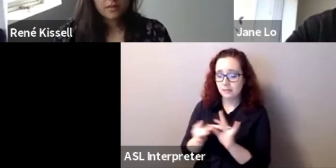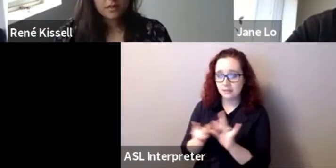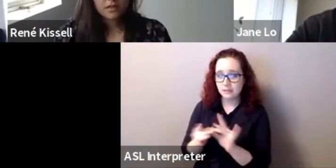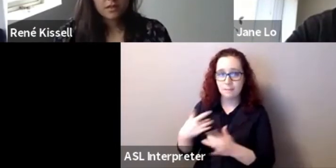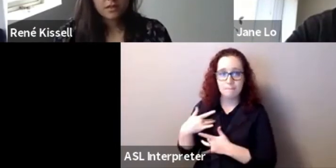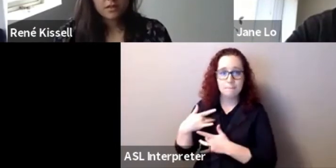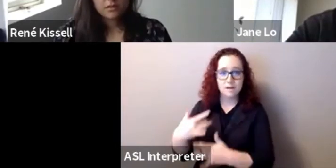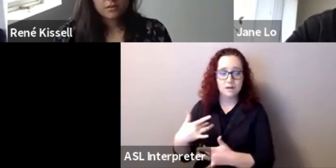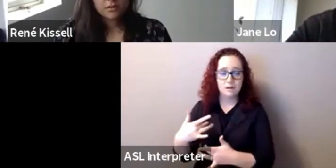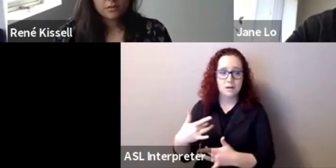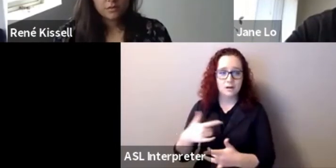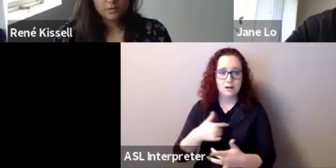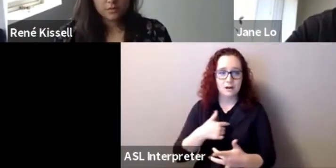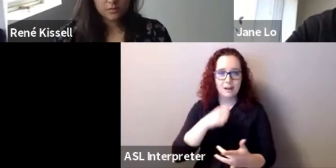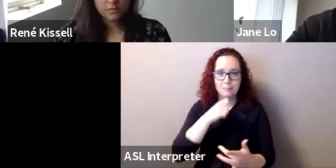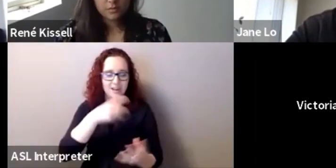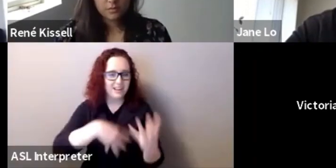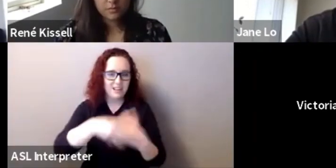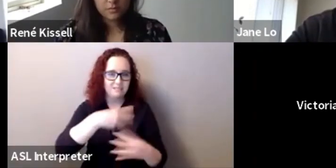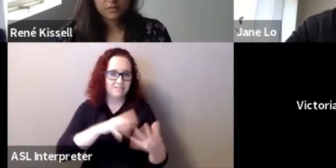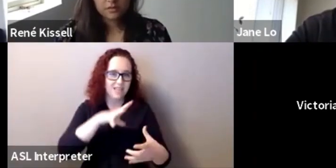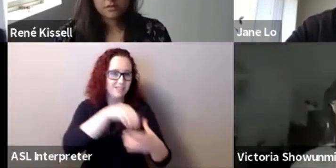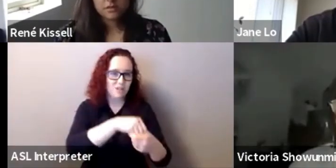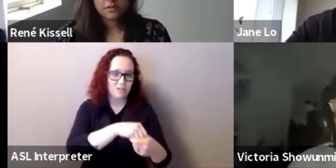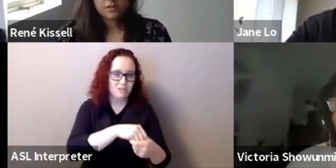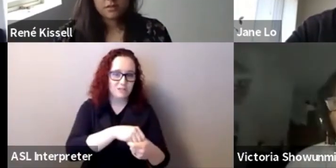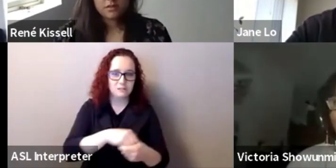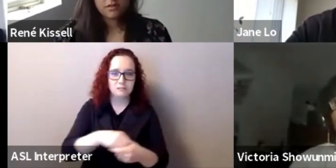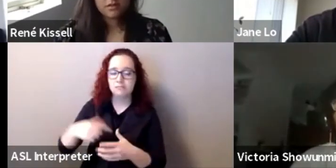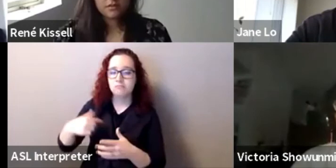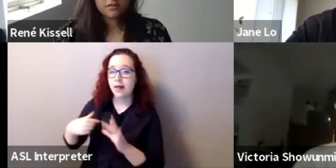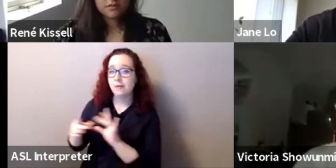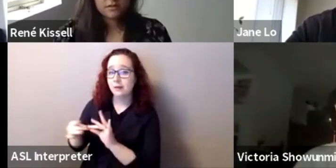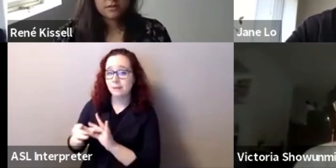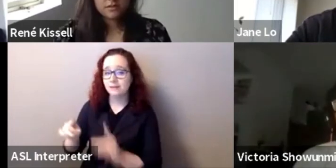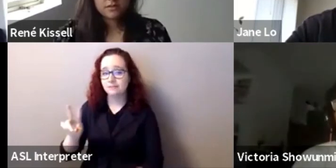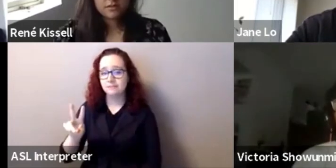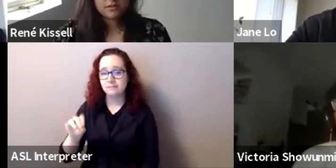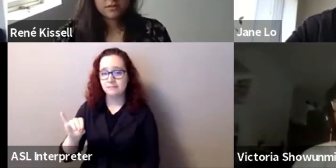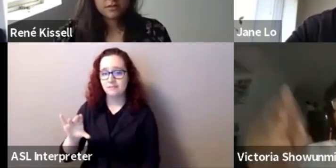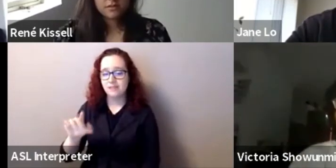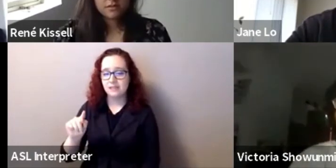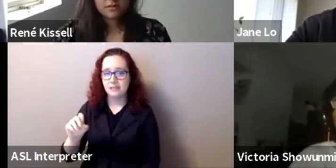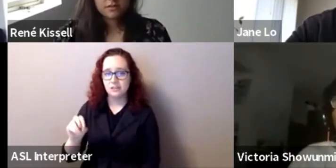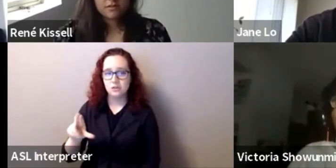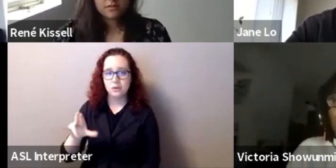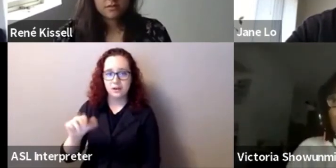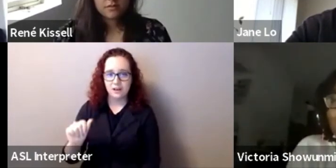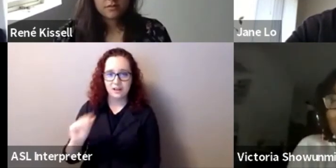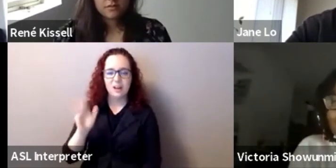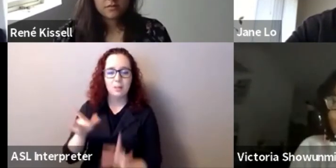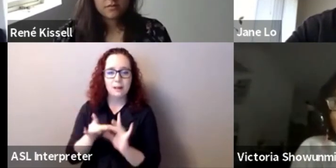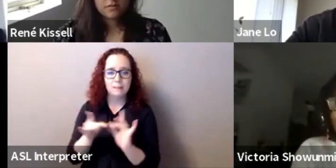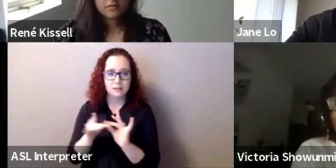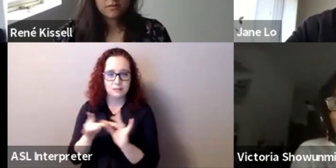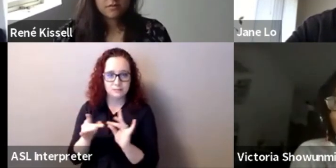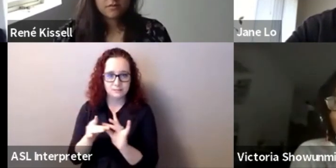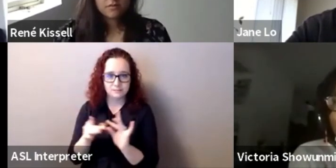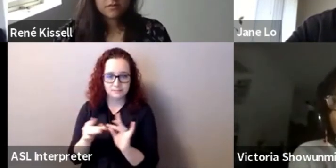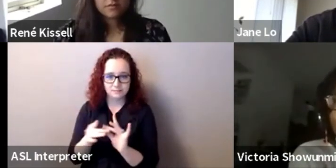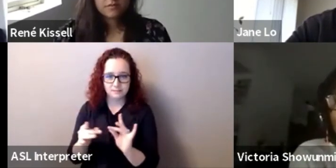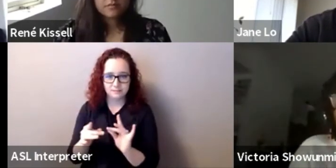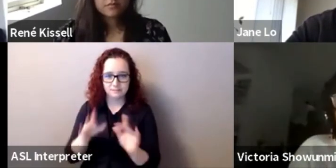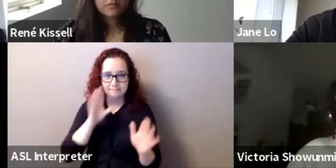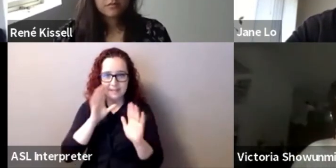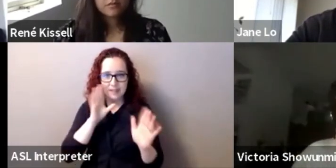typically have less interaction at that level, and I'm not really sure how it's worked. I'll say something.